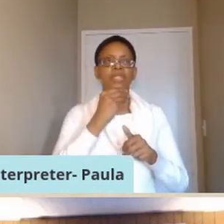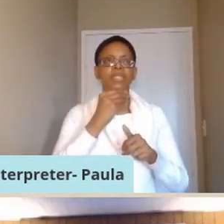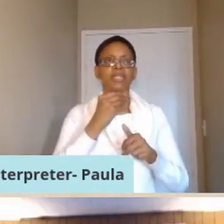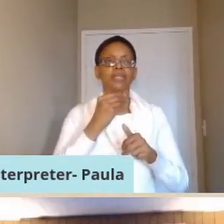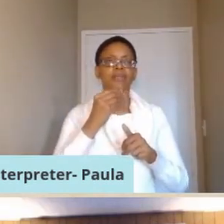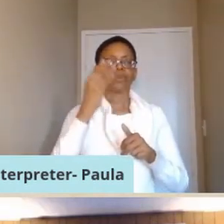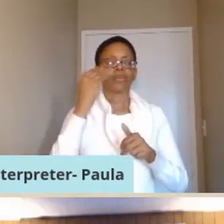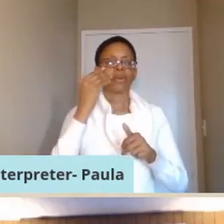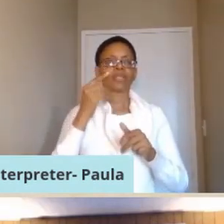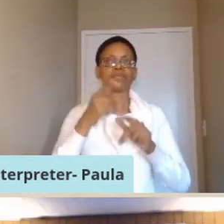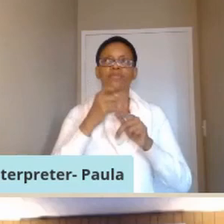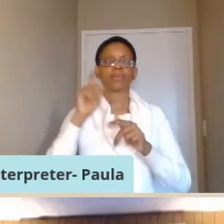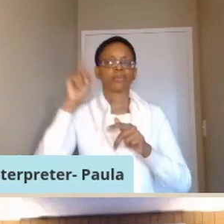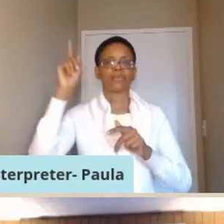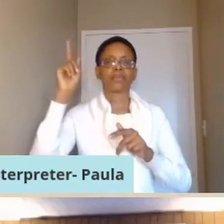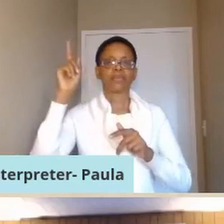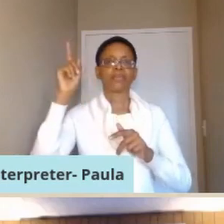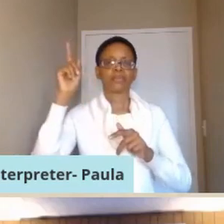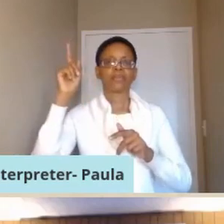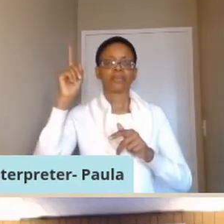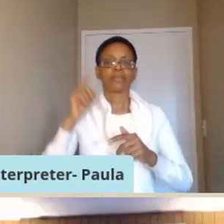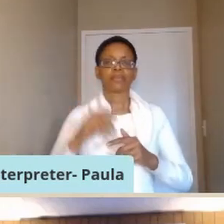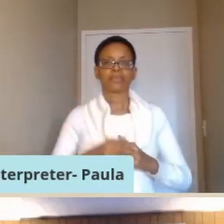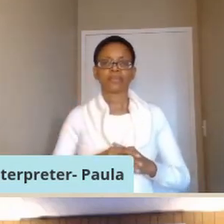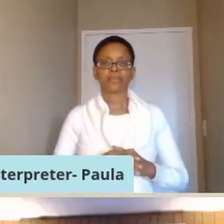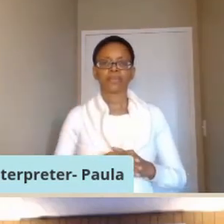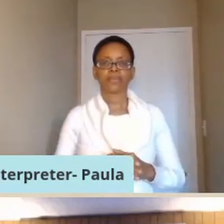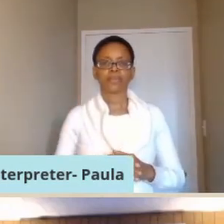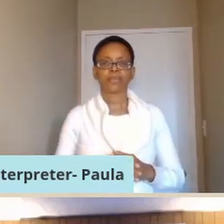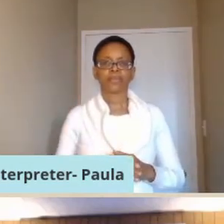ta'ala. So then he